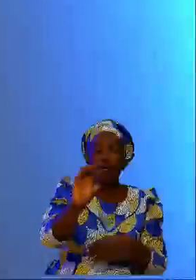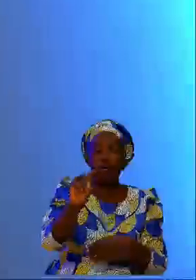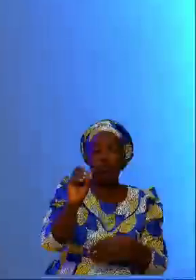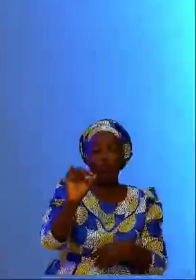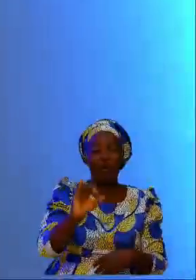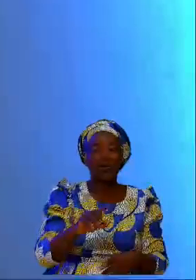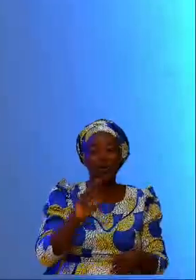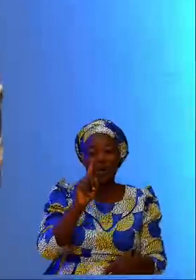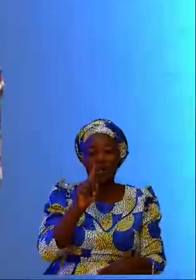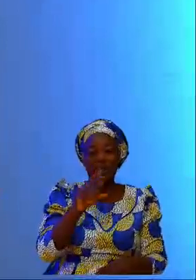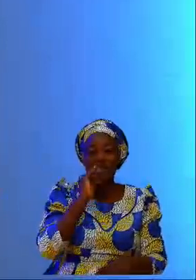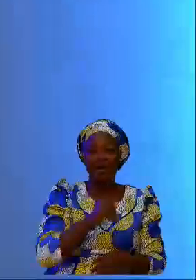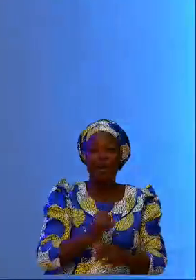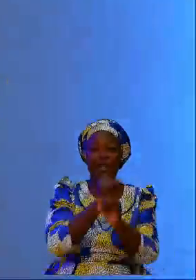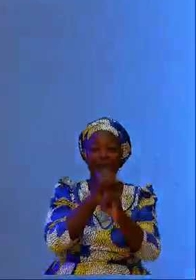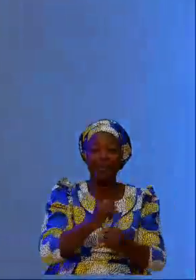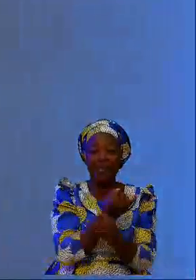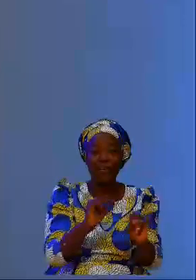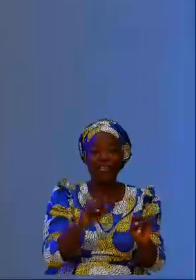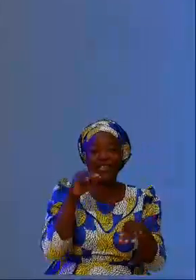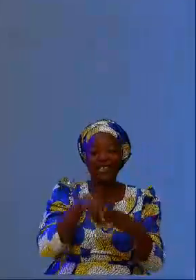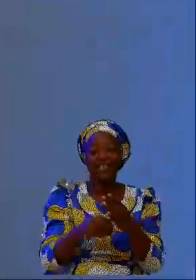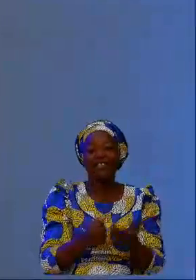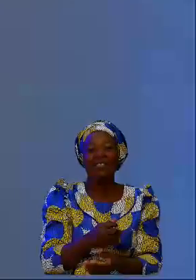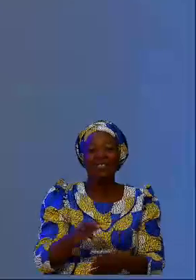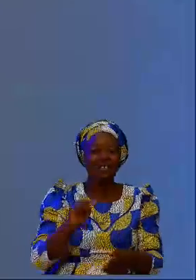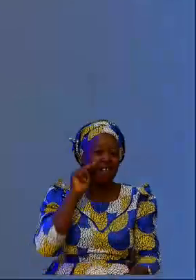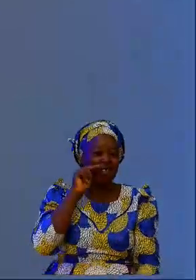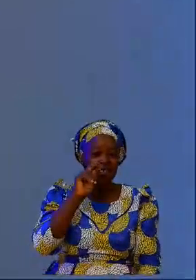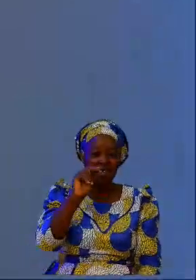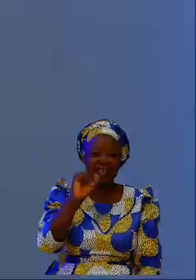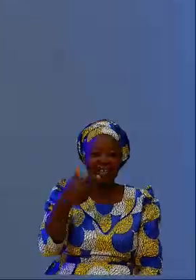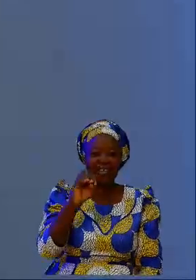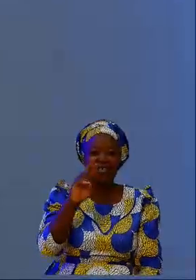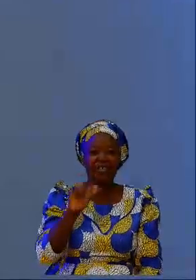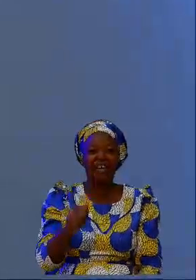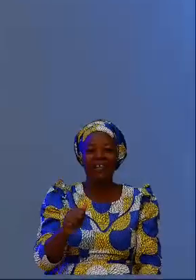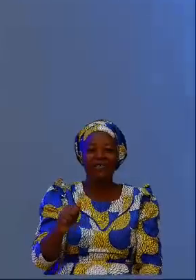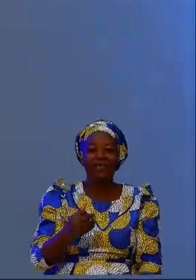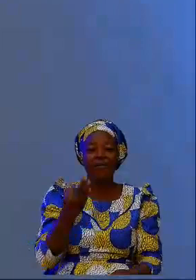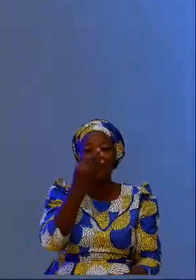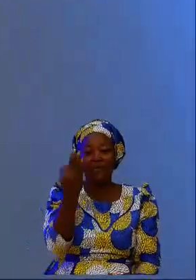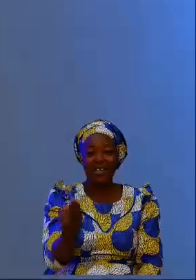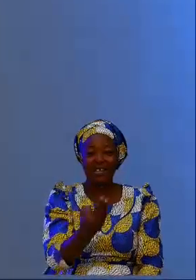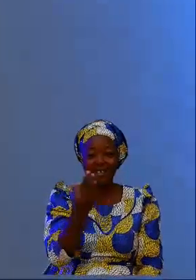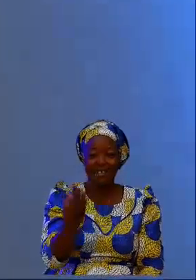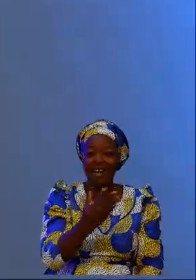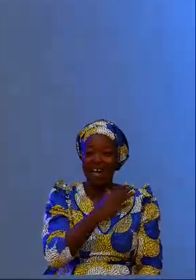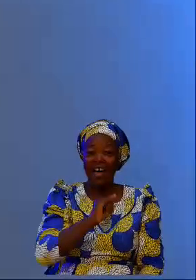Because of October 1, our independence in Nigeria,